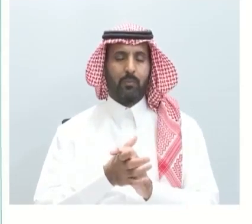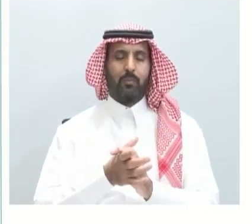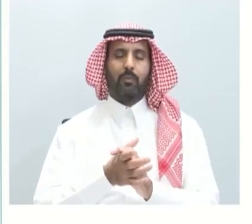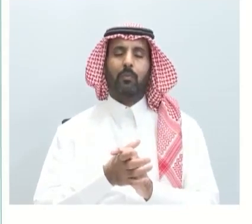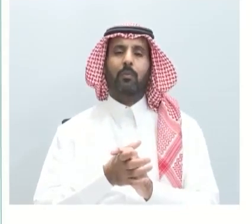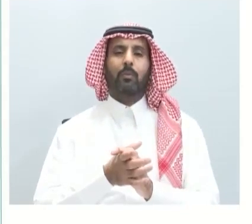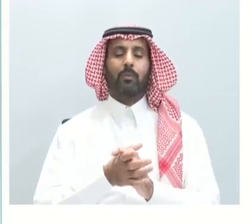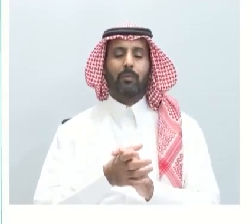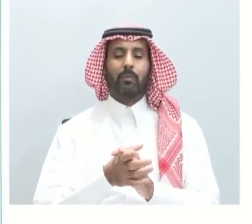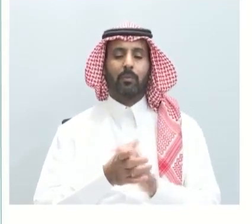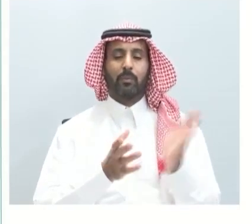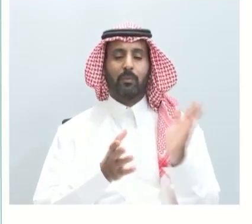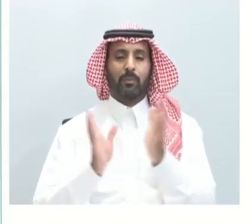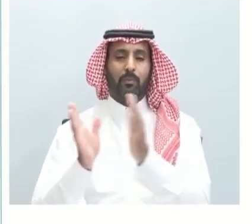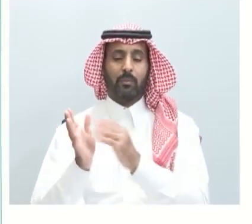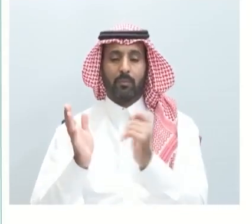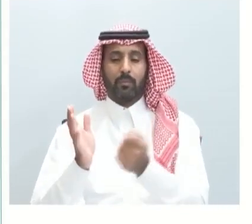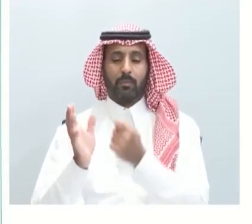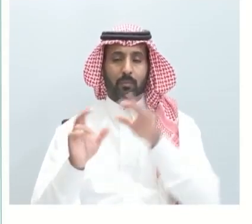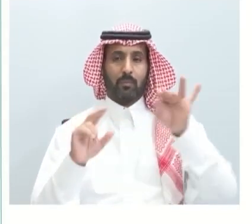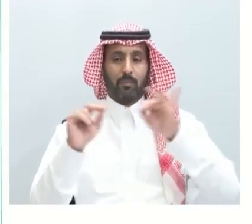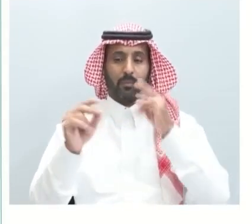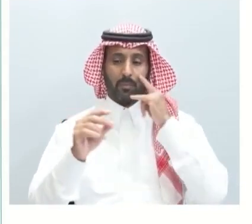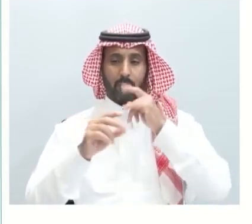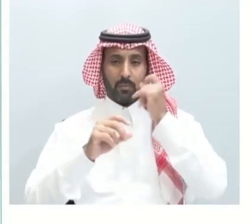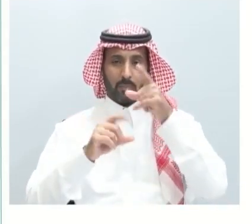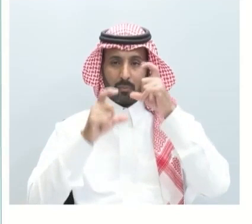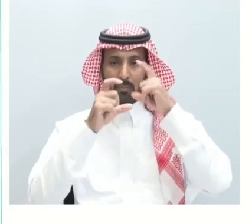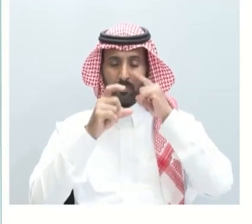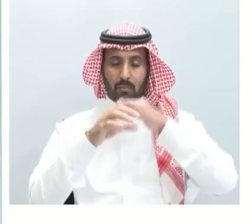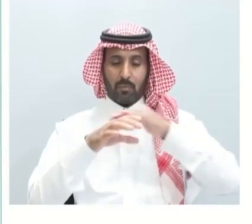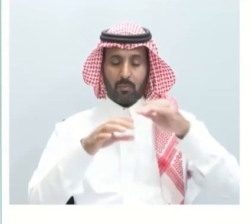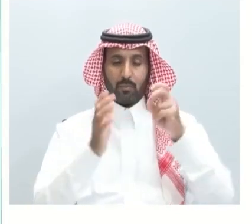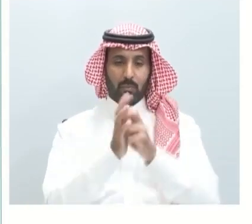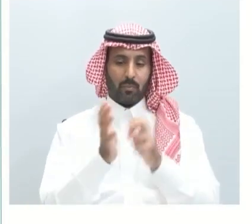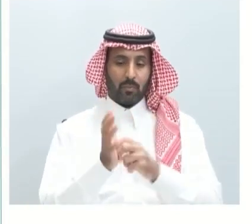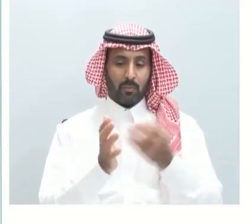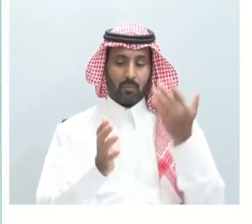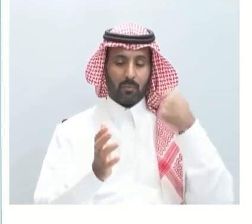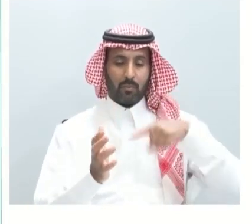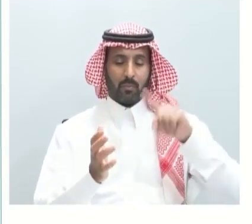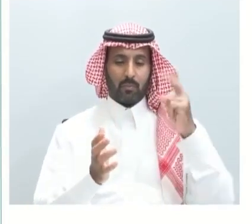infinitive after verbs. So write a story about this picture using the grammars from unit